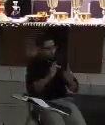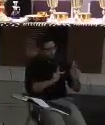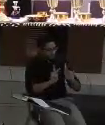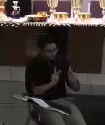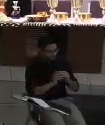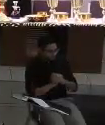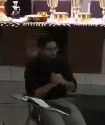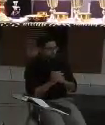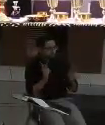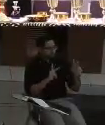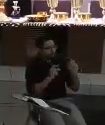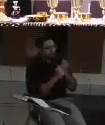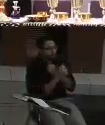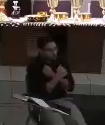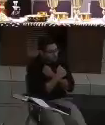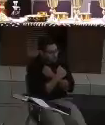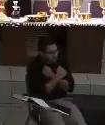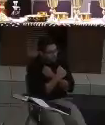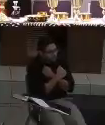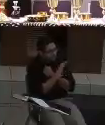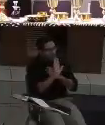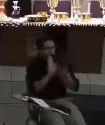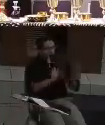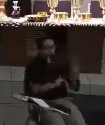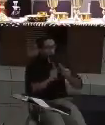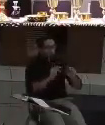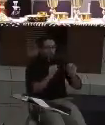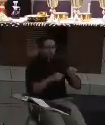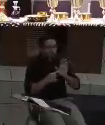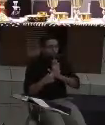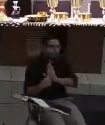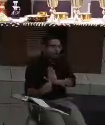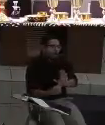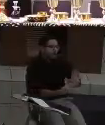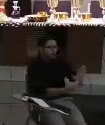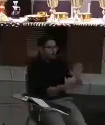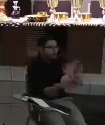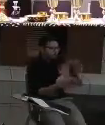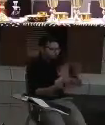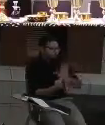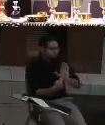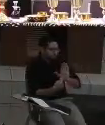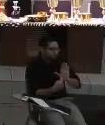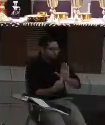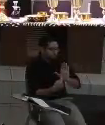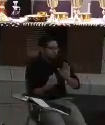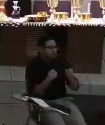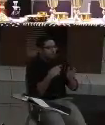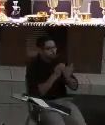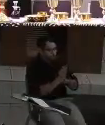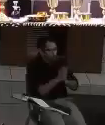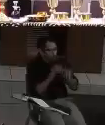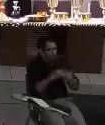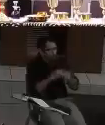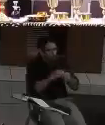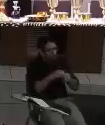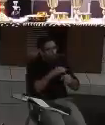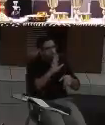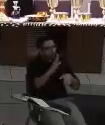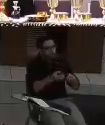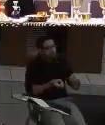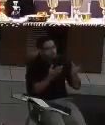people can love, your people can be that example for you. We pray these things in your many blessed and holy